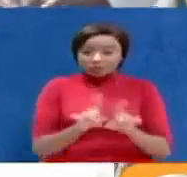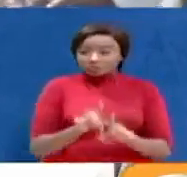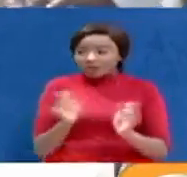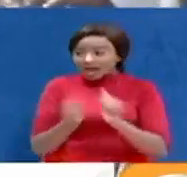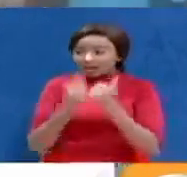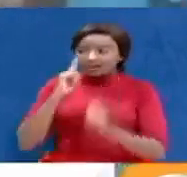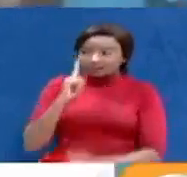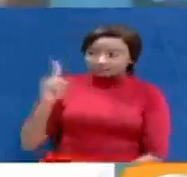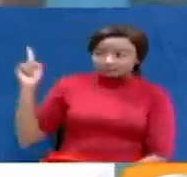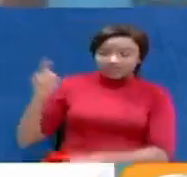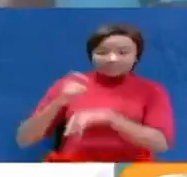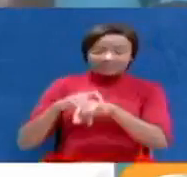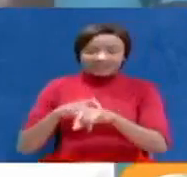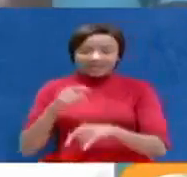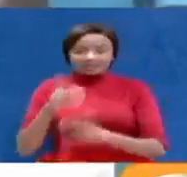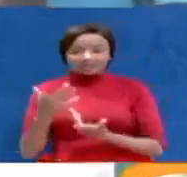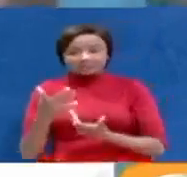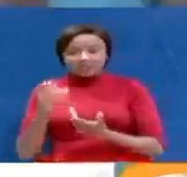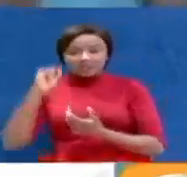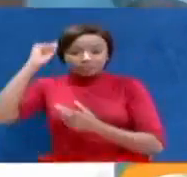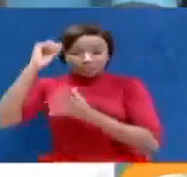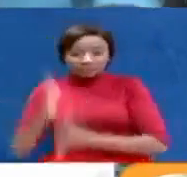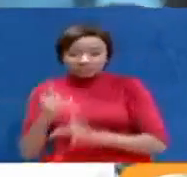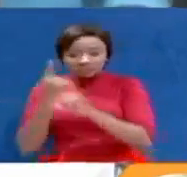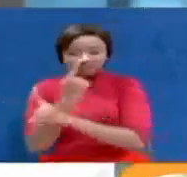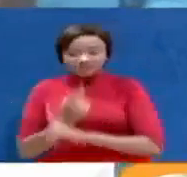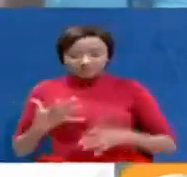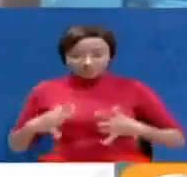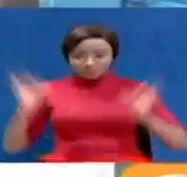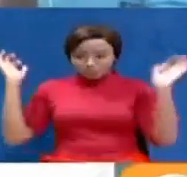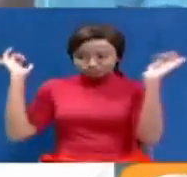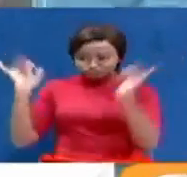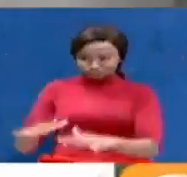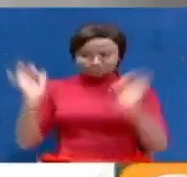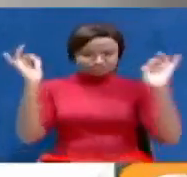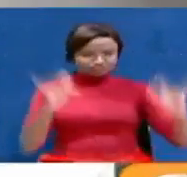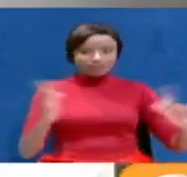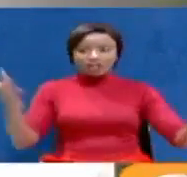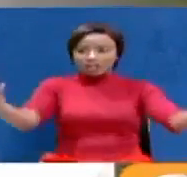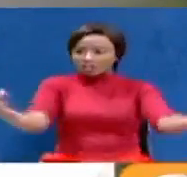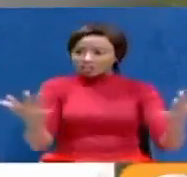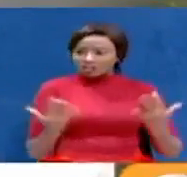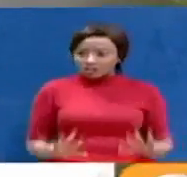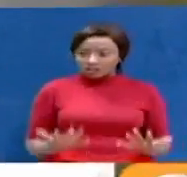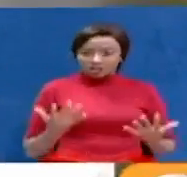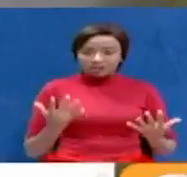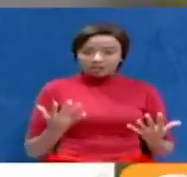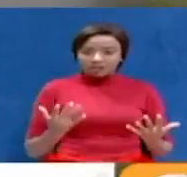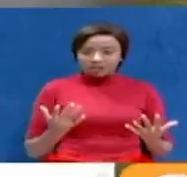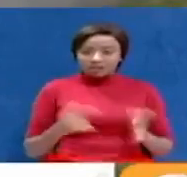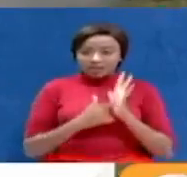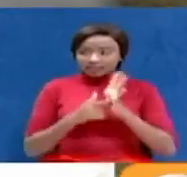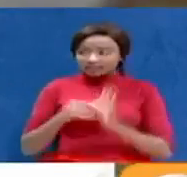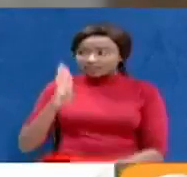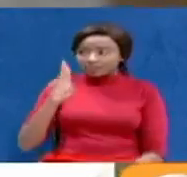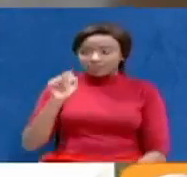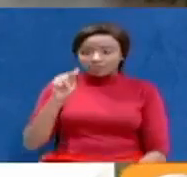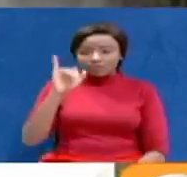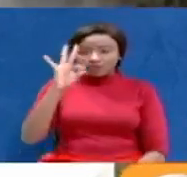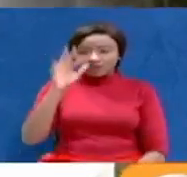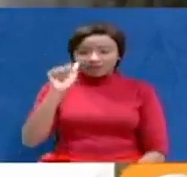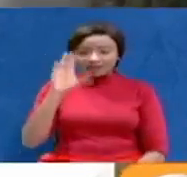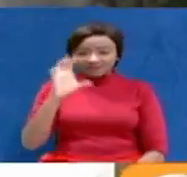scenario was also experienced in the cases of politicians holding public gatherings in the country. A gathering conducted by Boni Khalwale was on Sunday